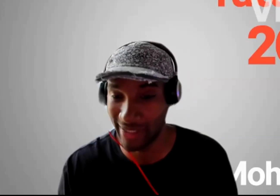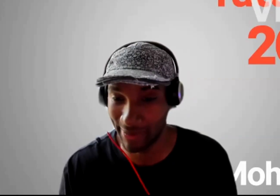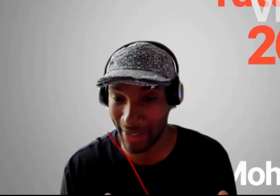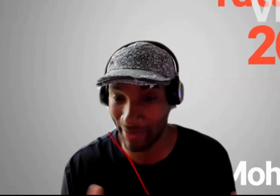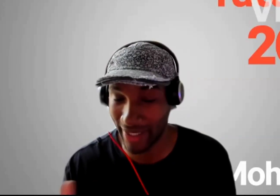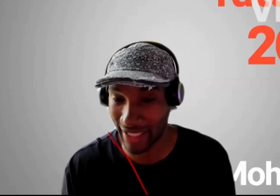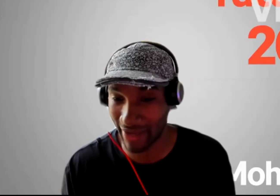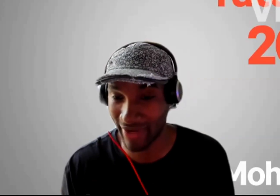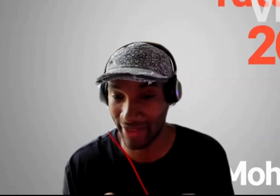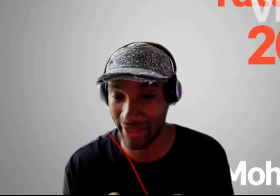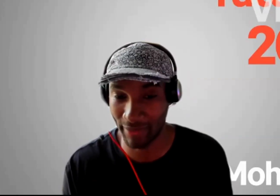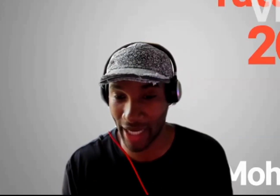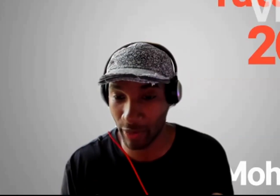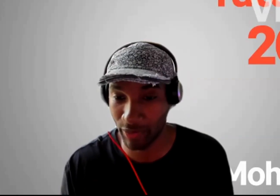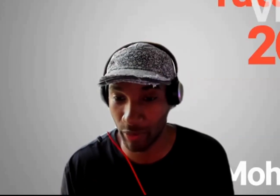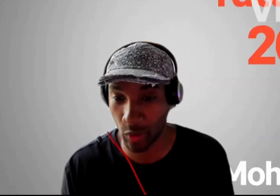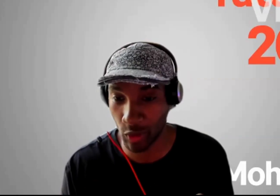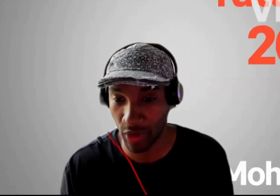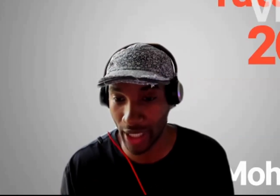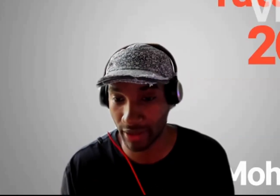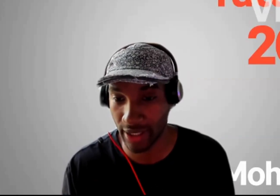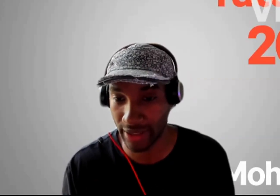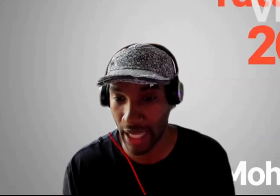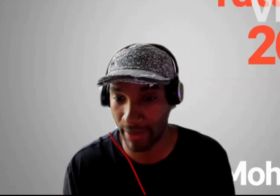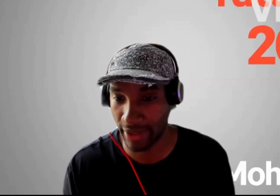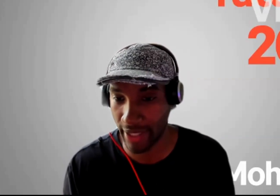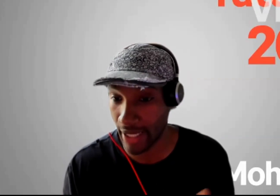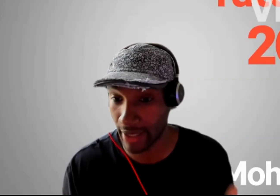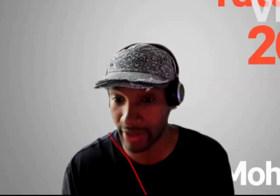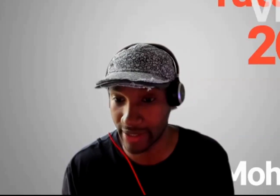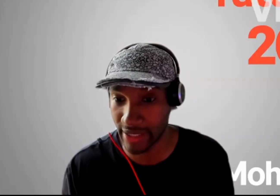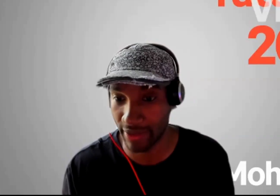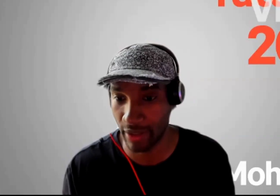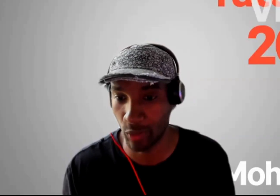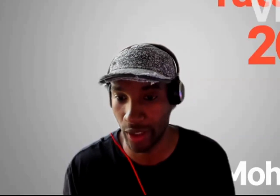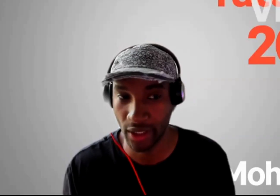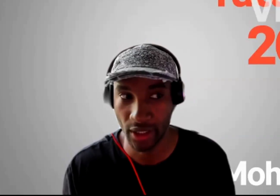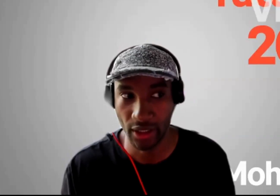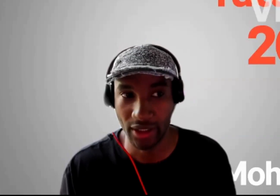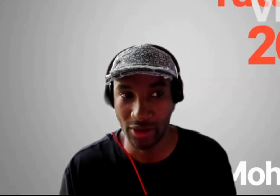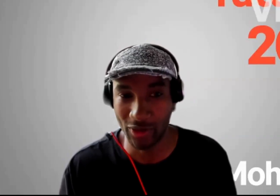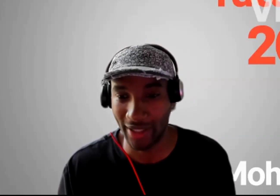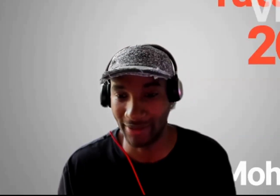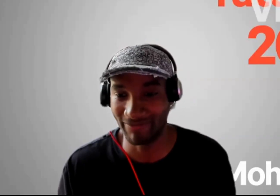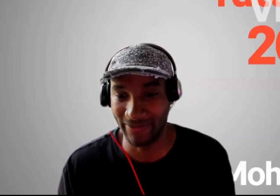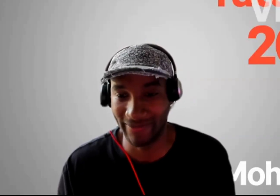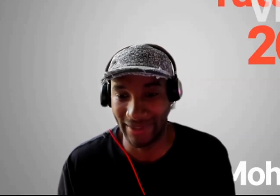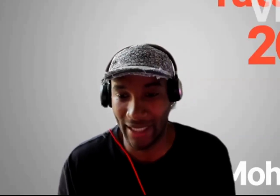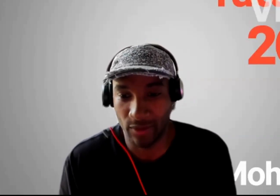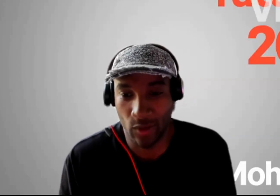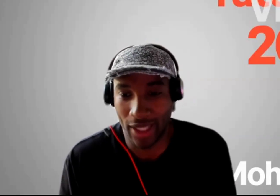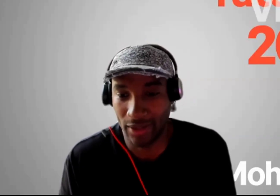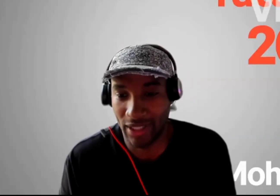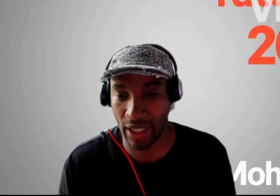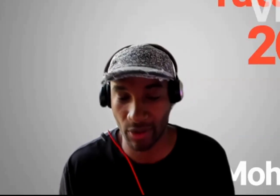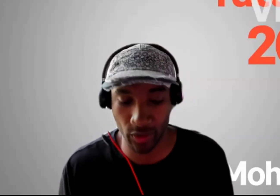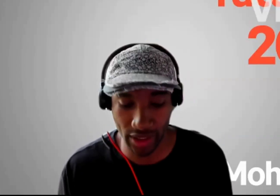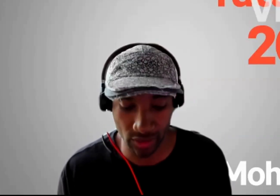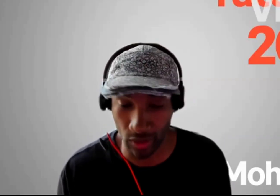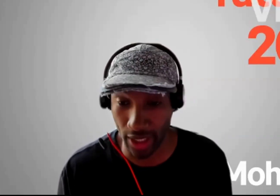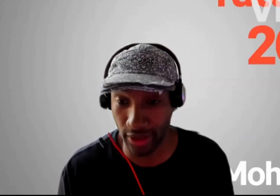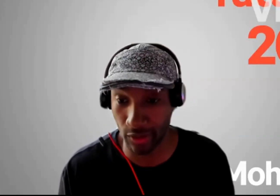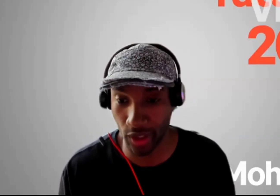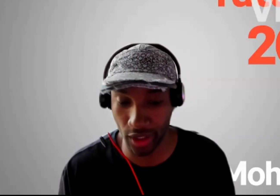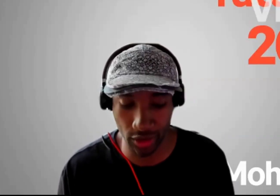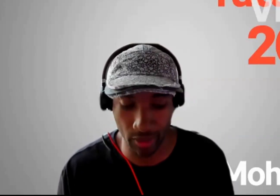this new step, like being deaf and then being around people who communicate all the time, and I can understand them really. So like, how do I navigate with